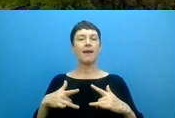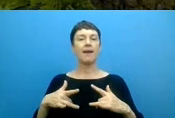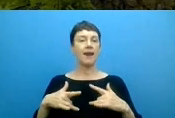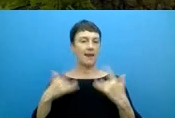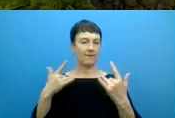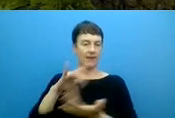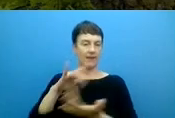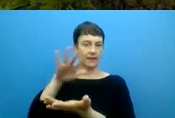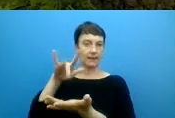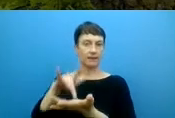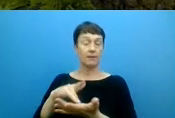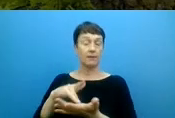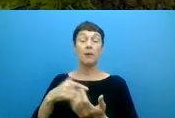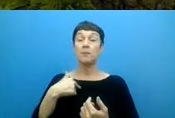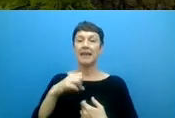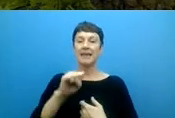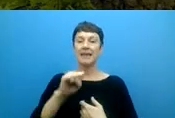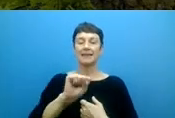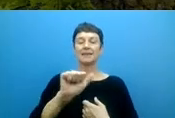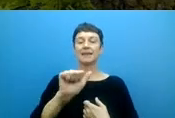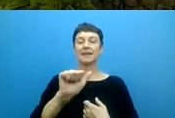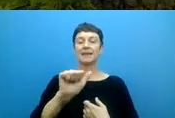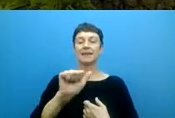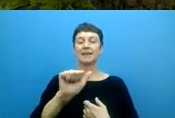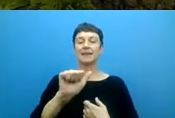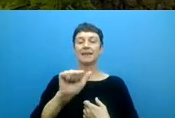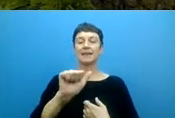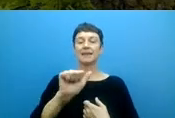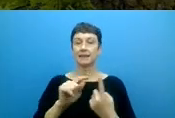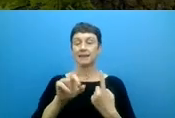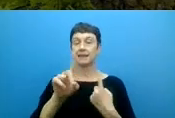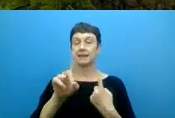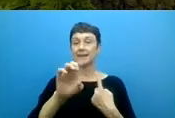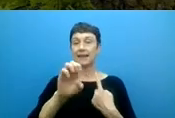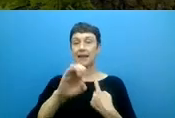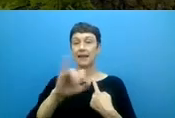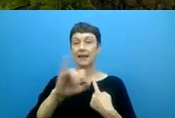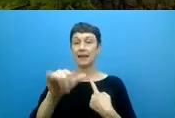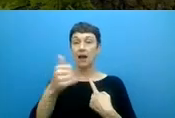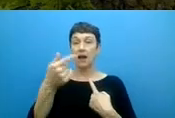Sanet de Jager, and I am an interpreter at the Language Center.